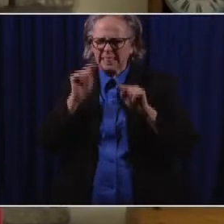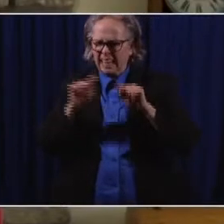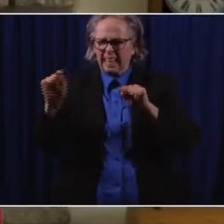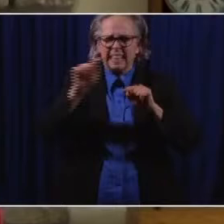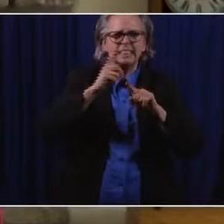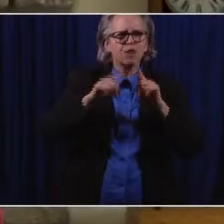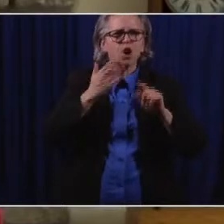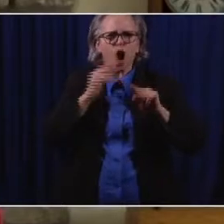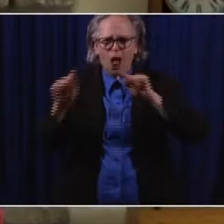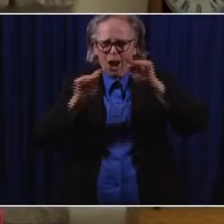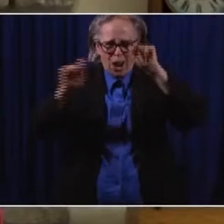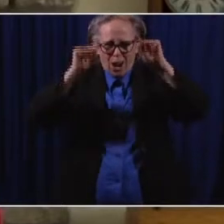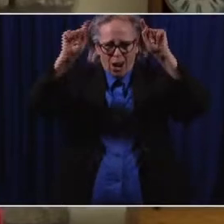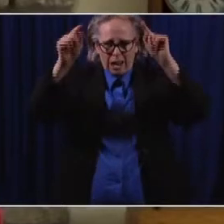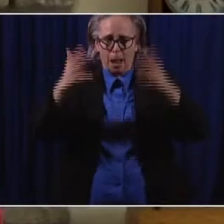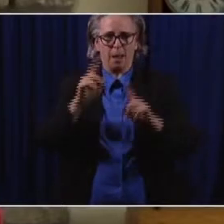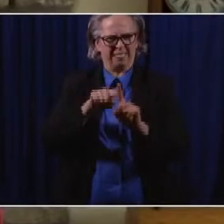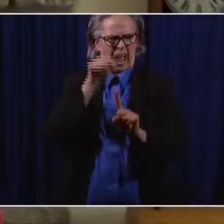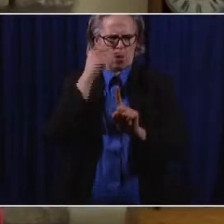the green,